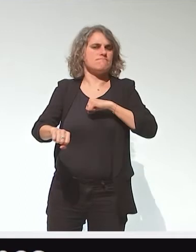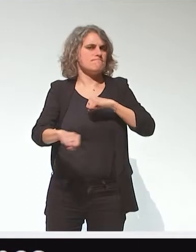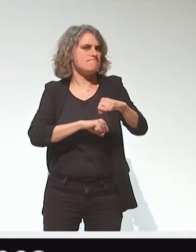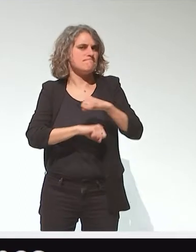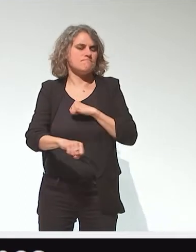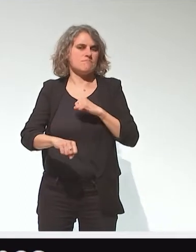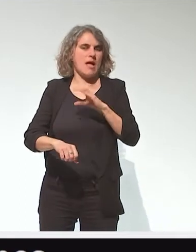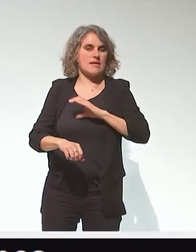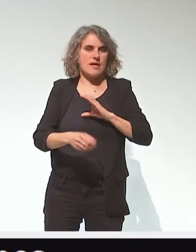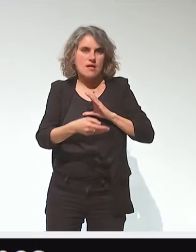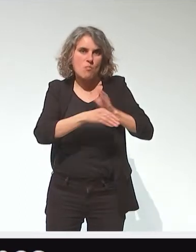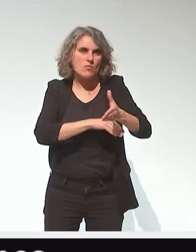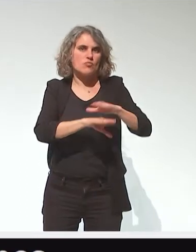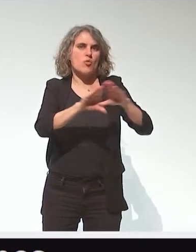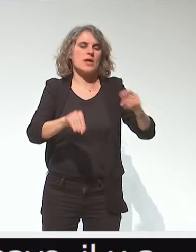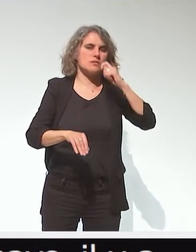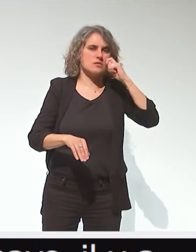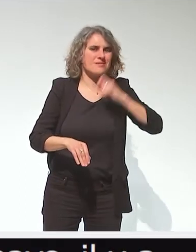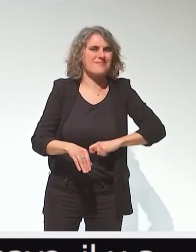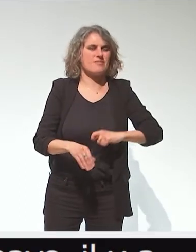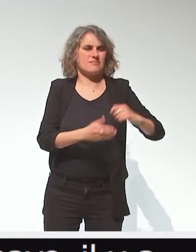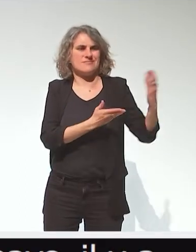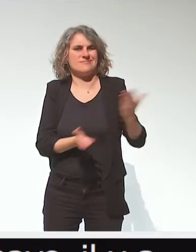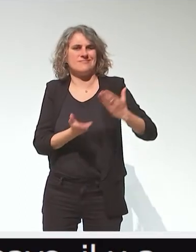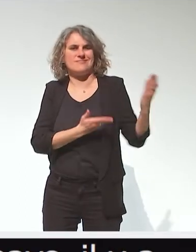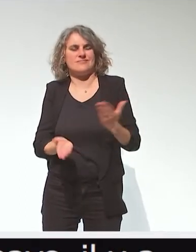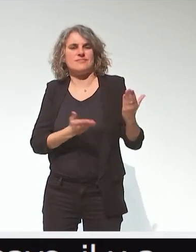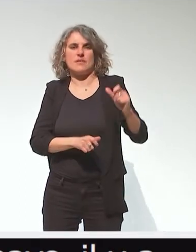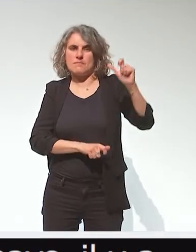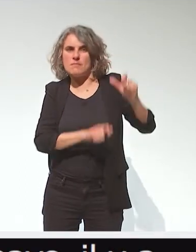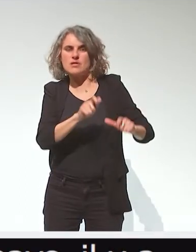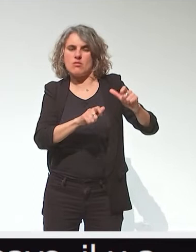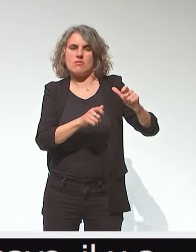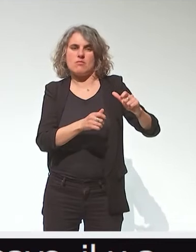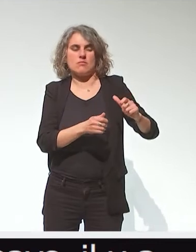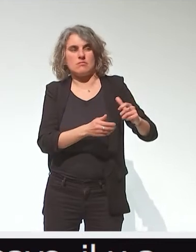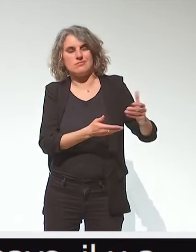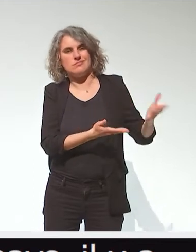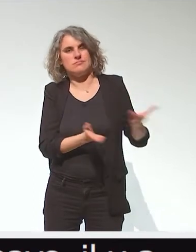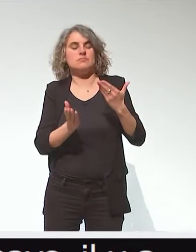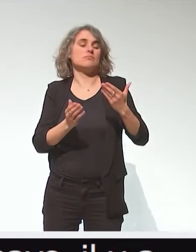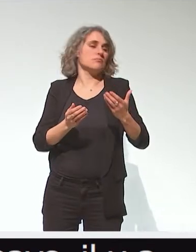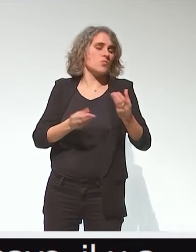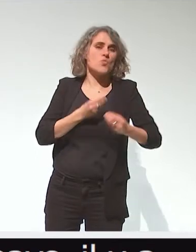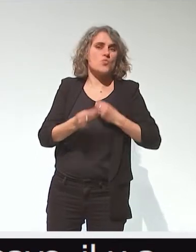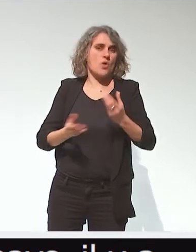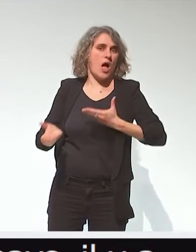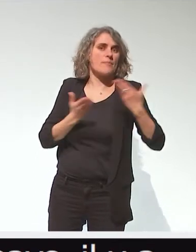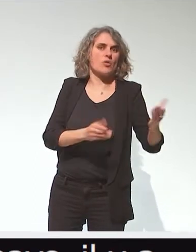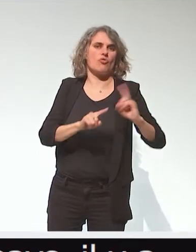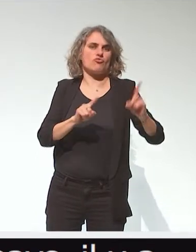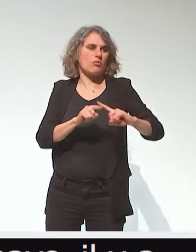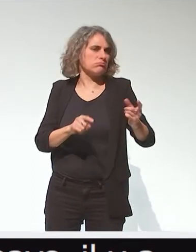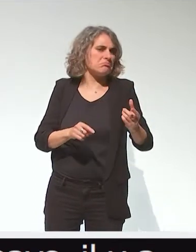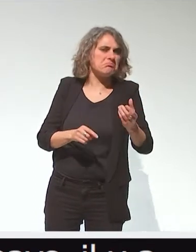the necessary things that are vital at the moment. But the other thing is that in recent